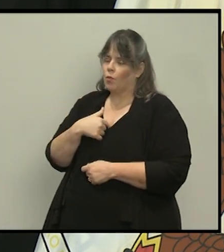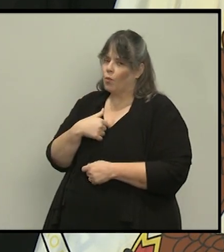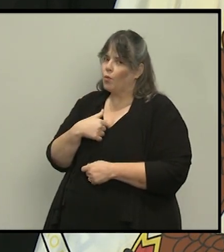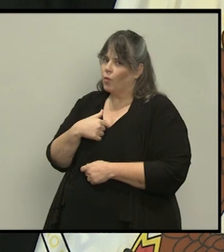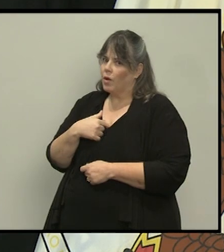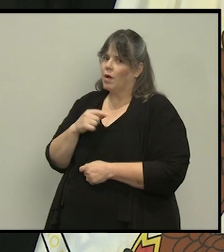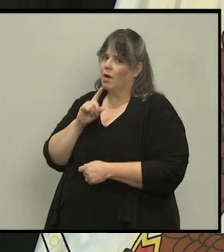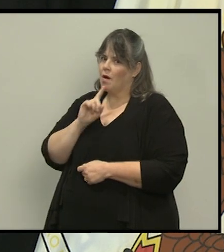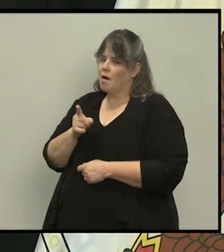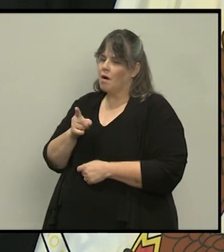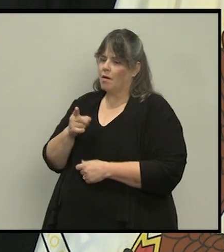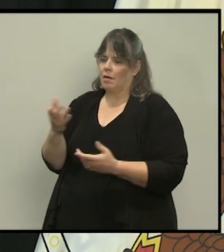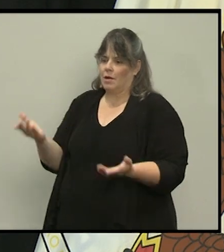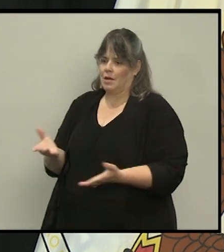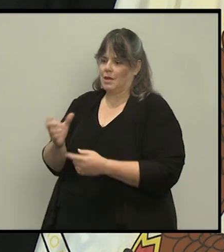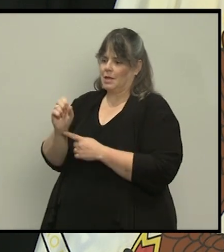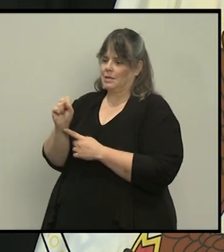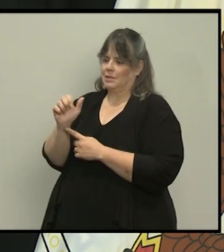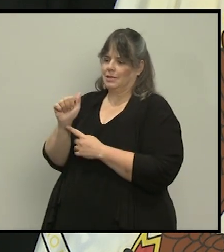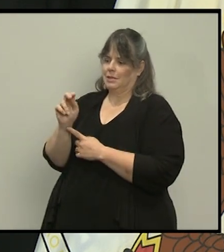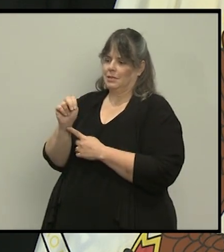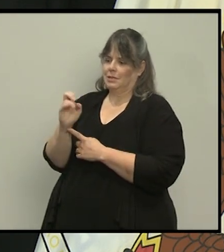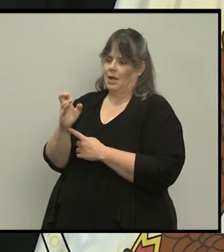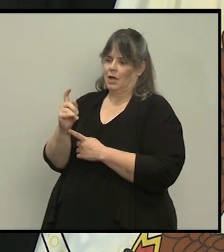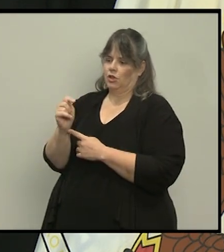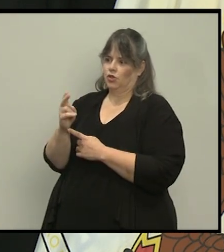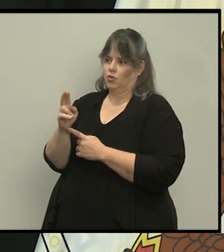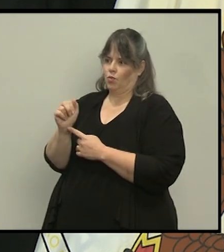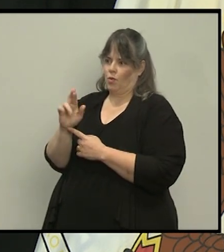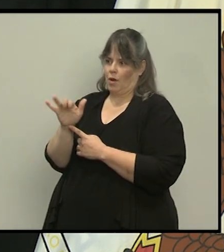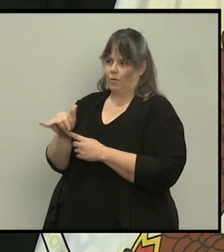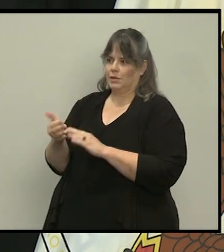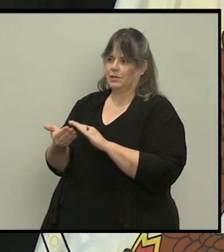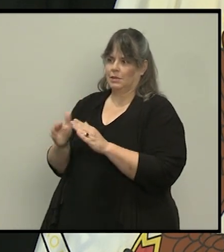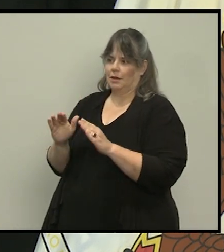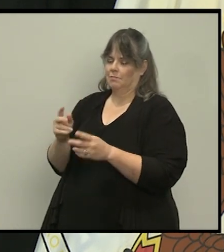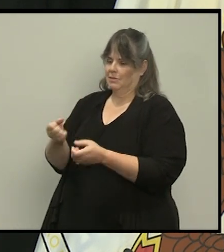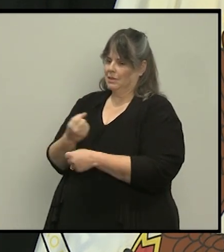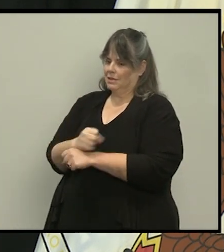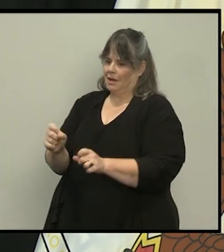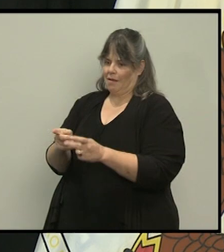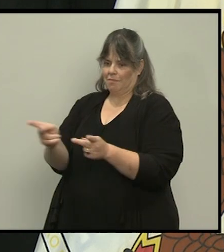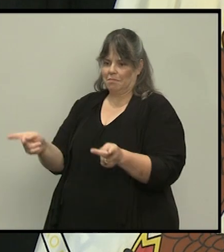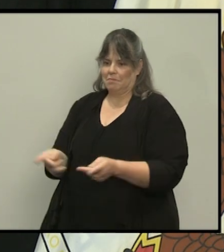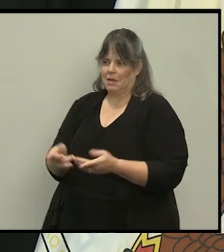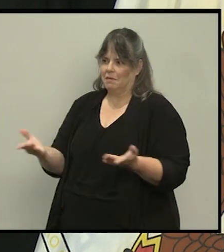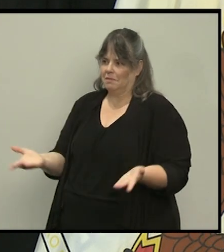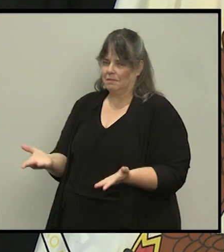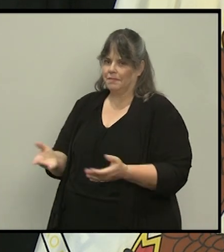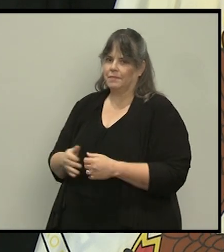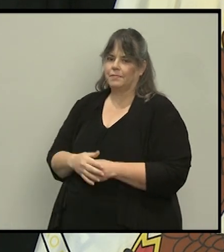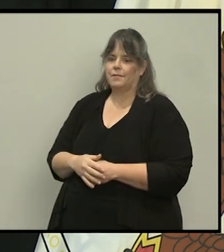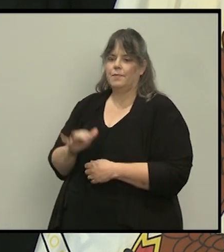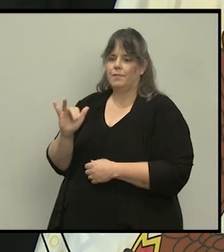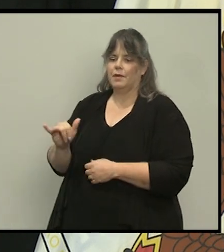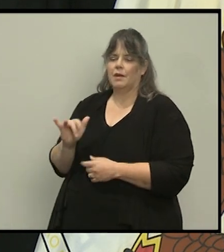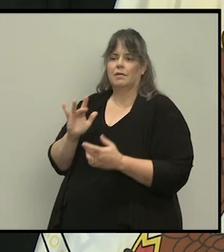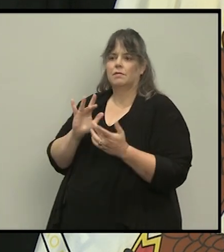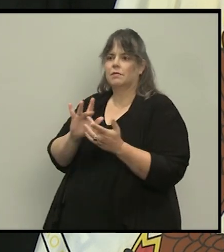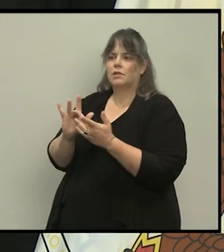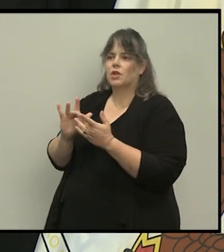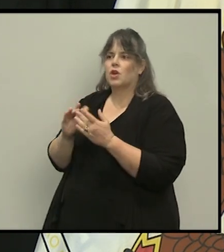all, a sanctuary city. Our environmental health branch, along with community